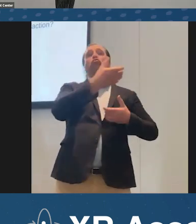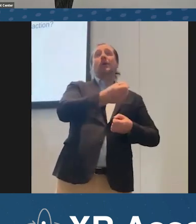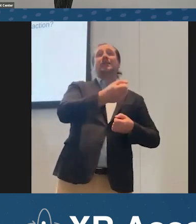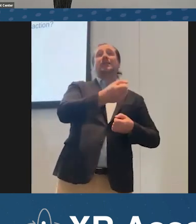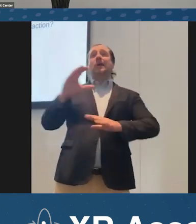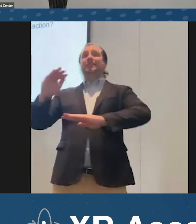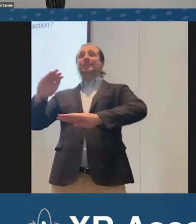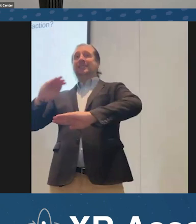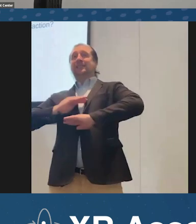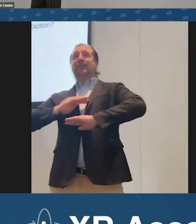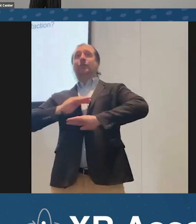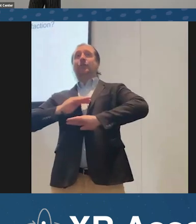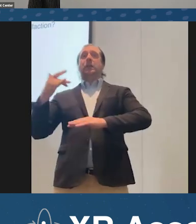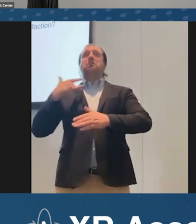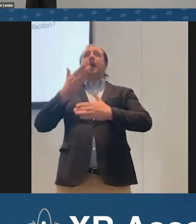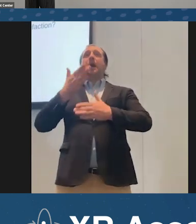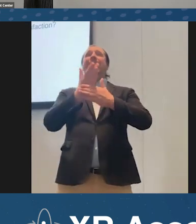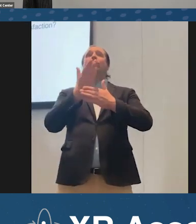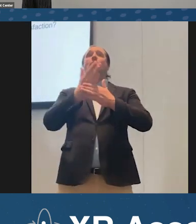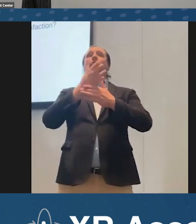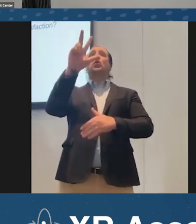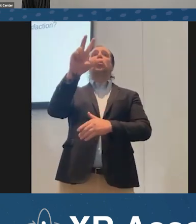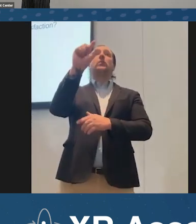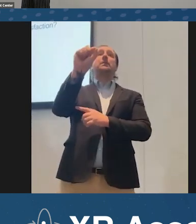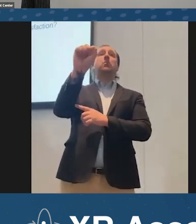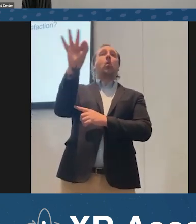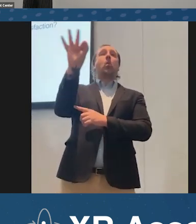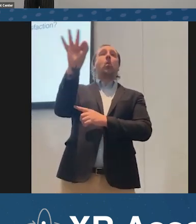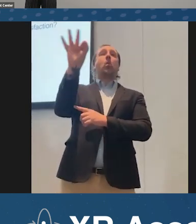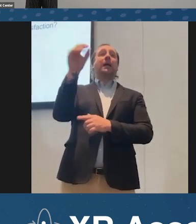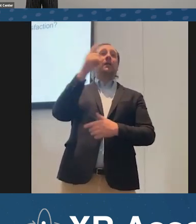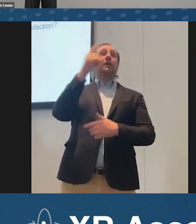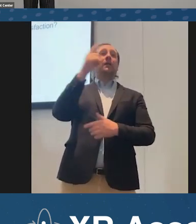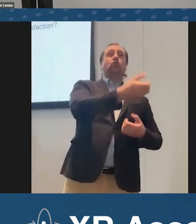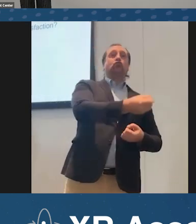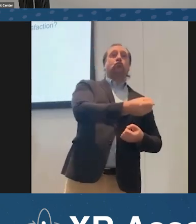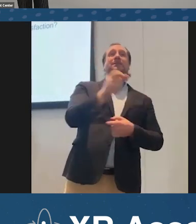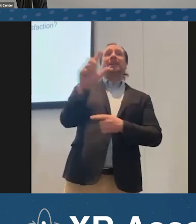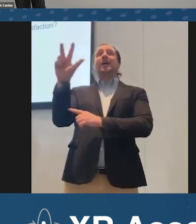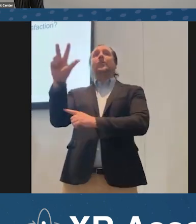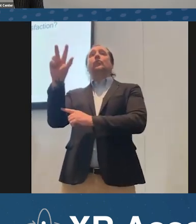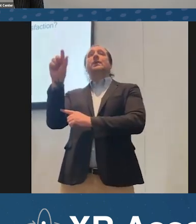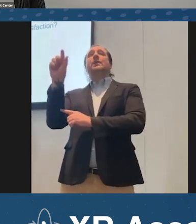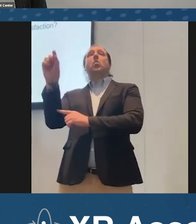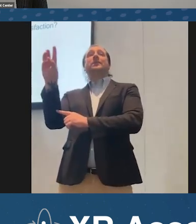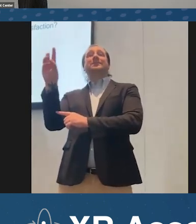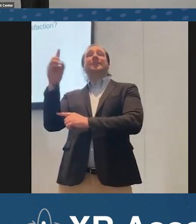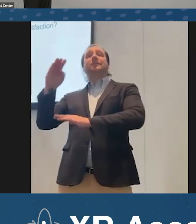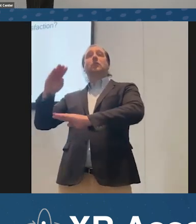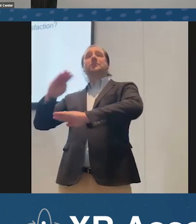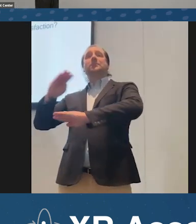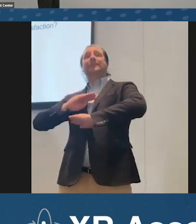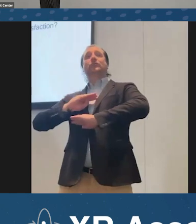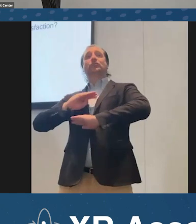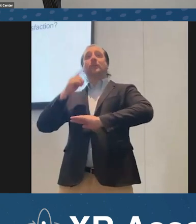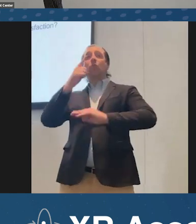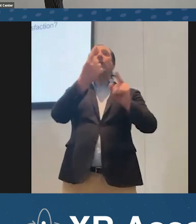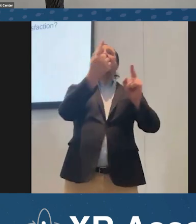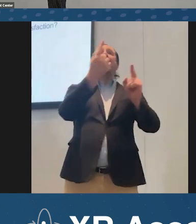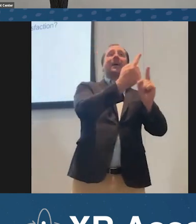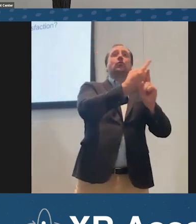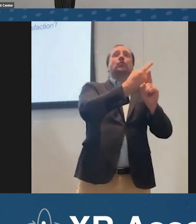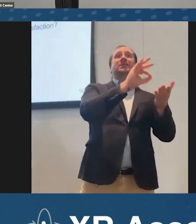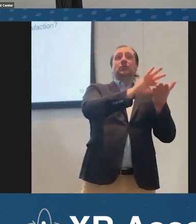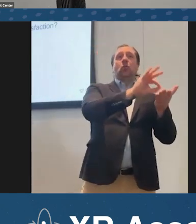the application on average 3.9 points for trust and 3.6 for satisfaction. For accuracy scores, we